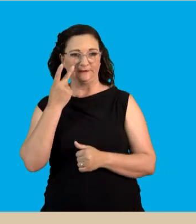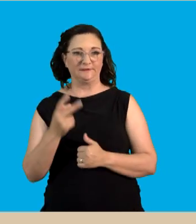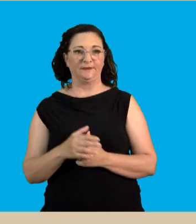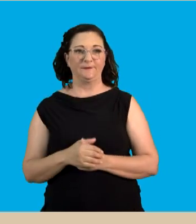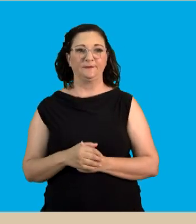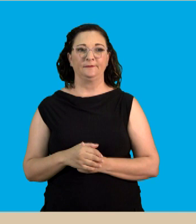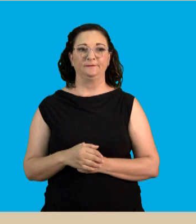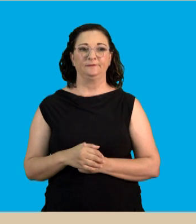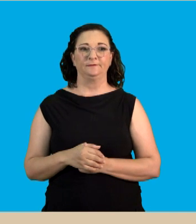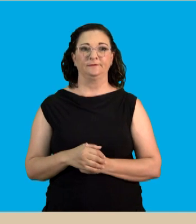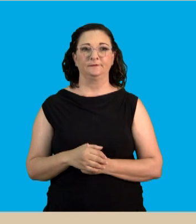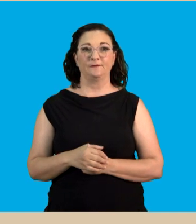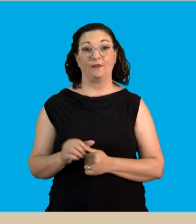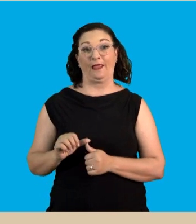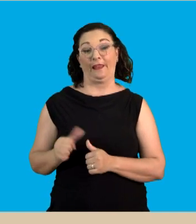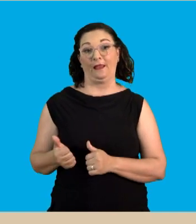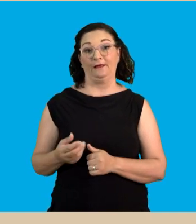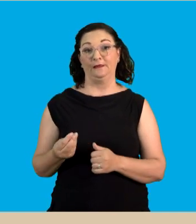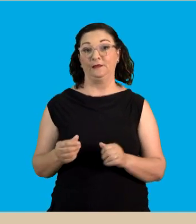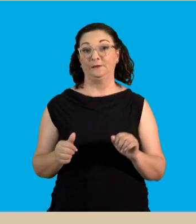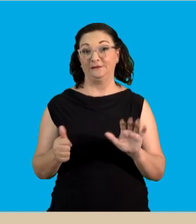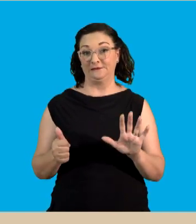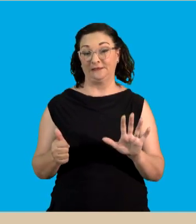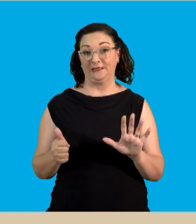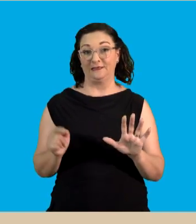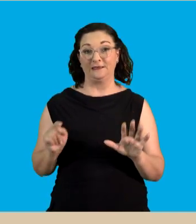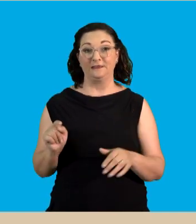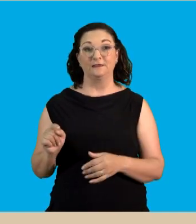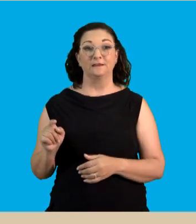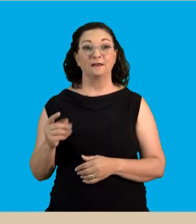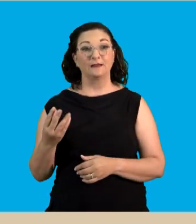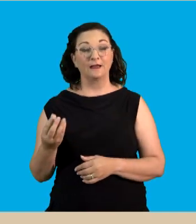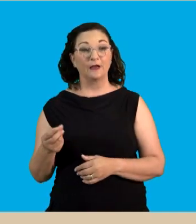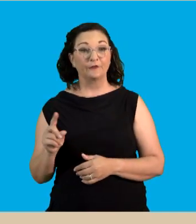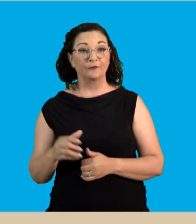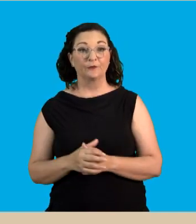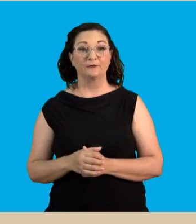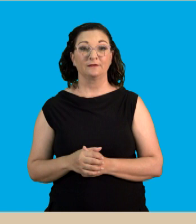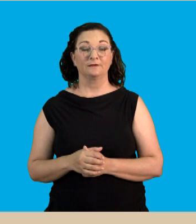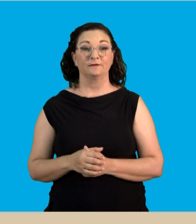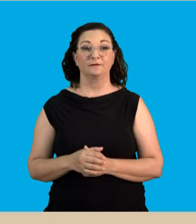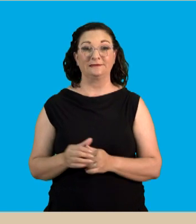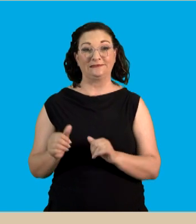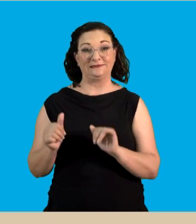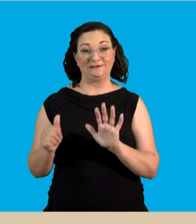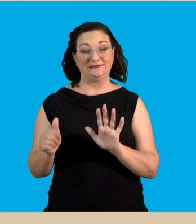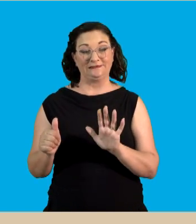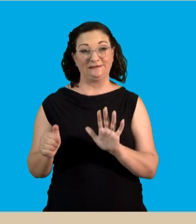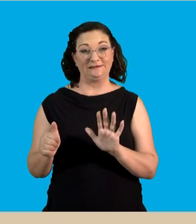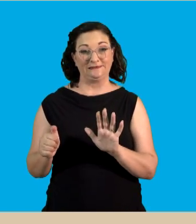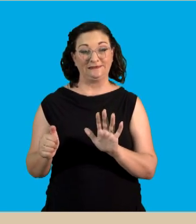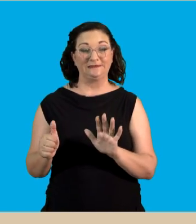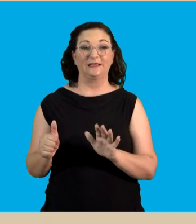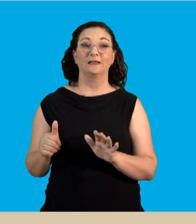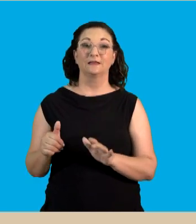from our picture there. And then we go to the next, which is number 6, which is Saturn. And then Saturn, it is our